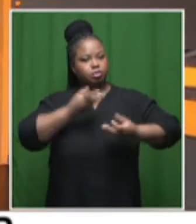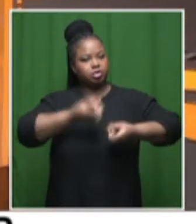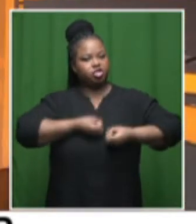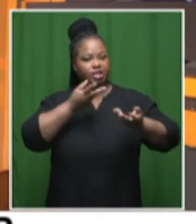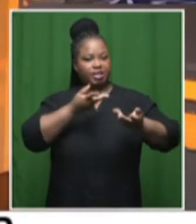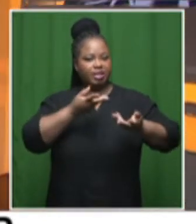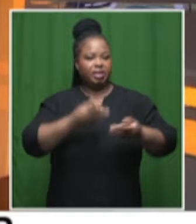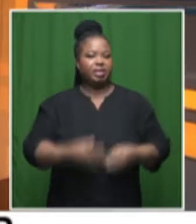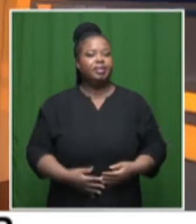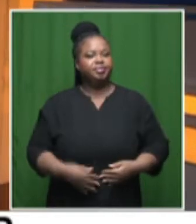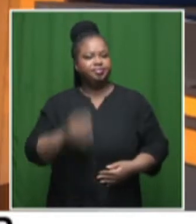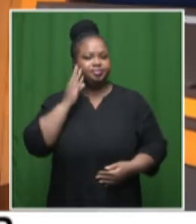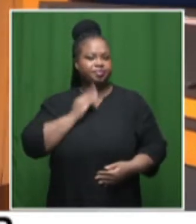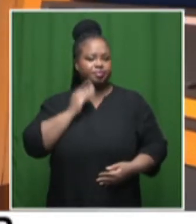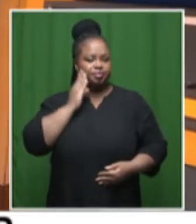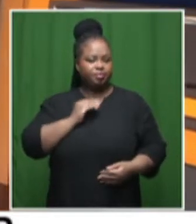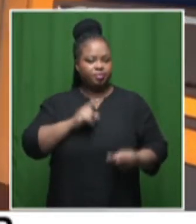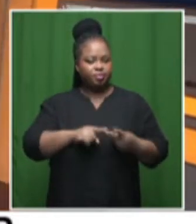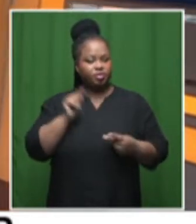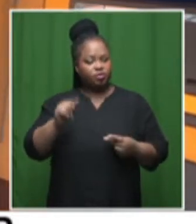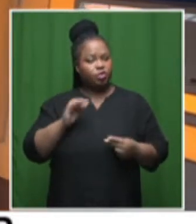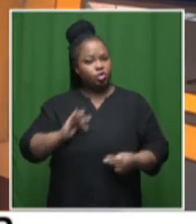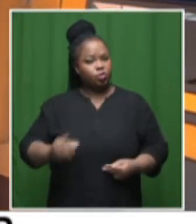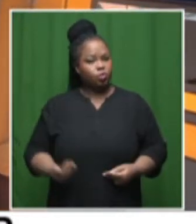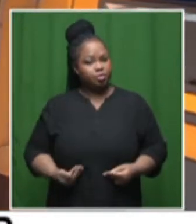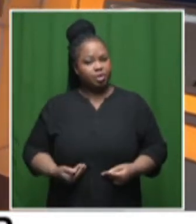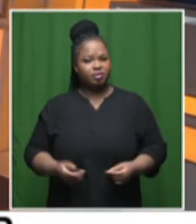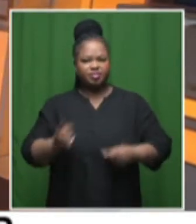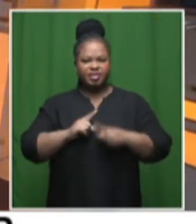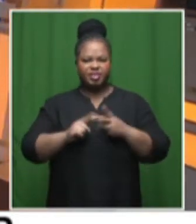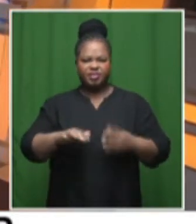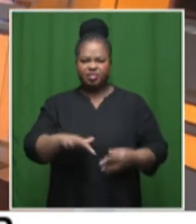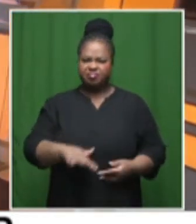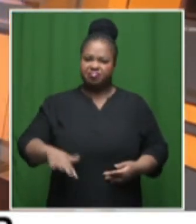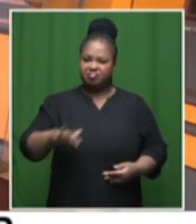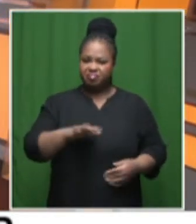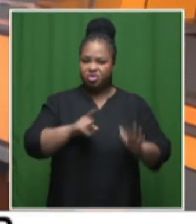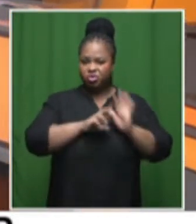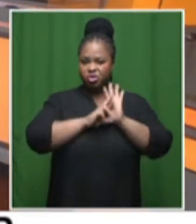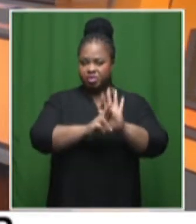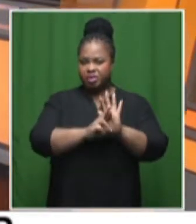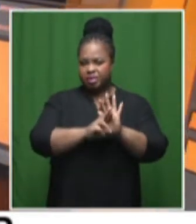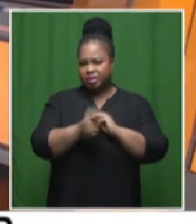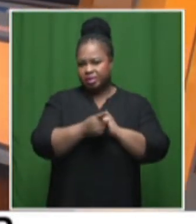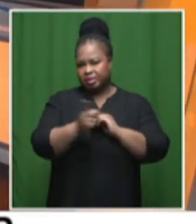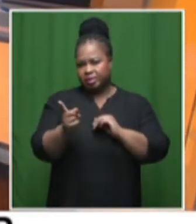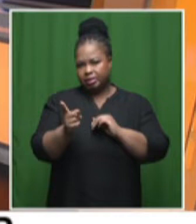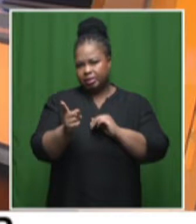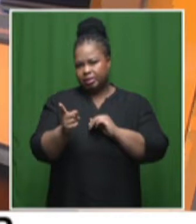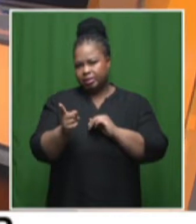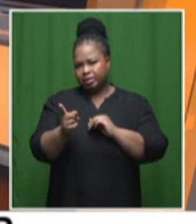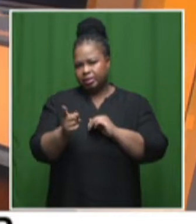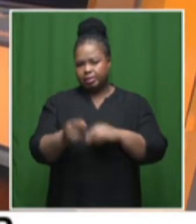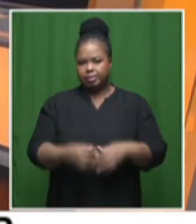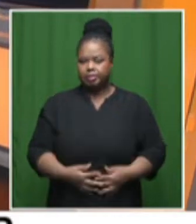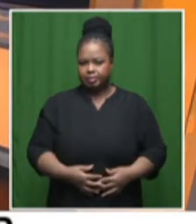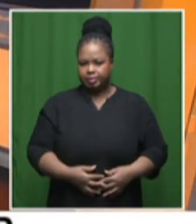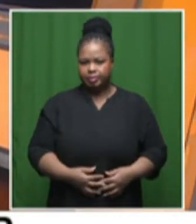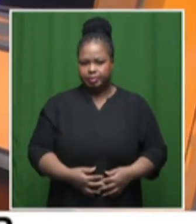and, experiences and being a woman in spaces such as those represented in this installation.